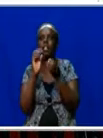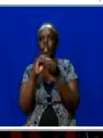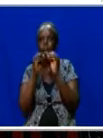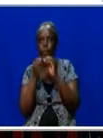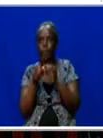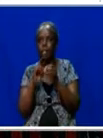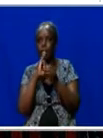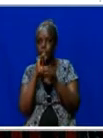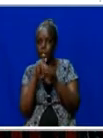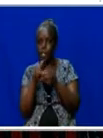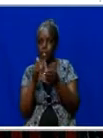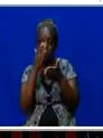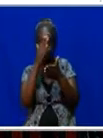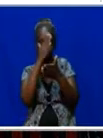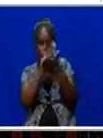median.